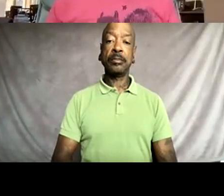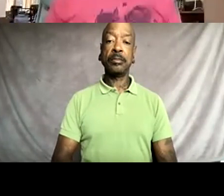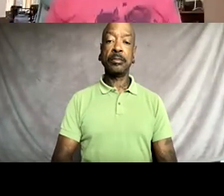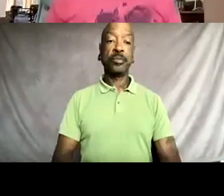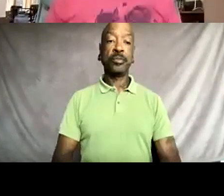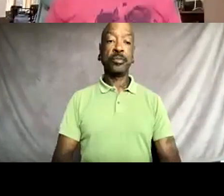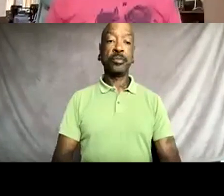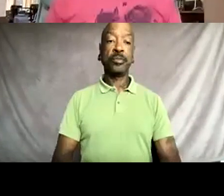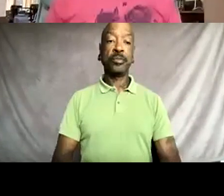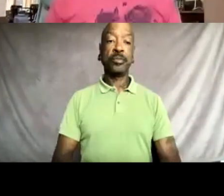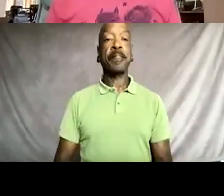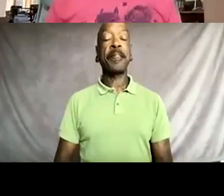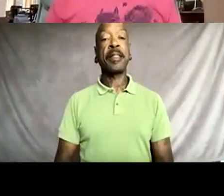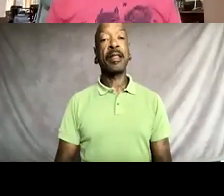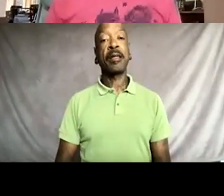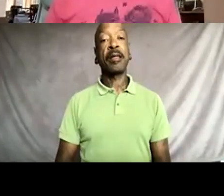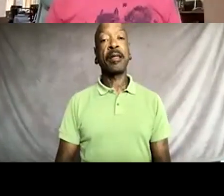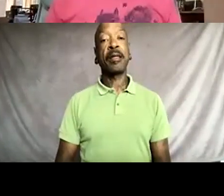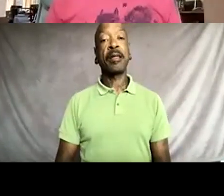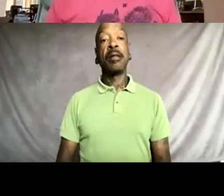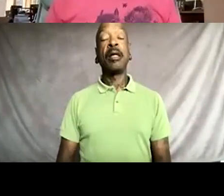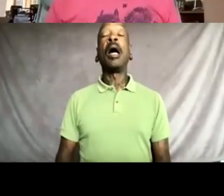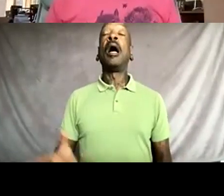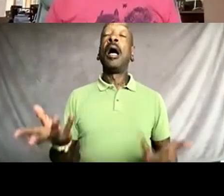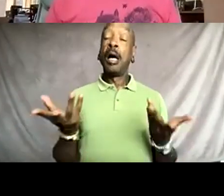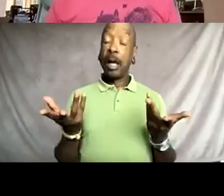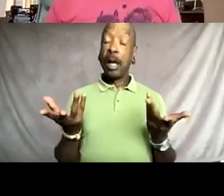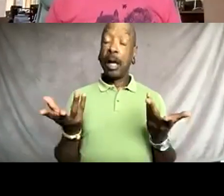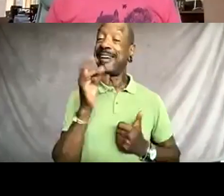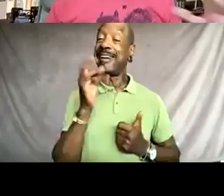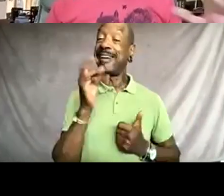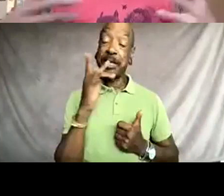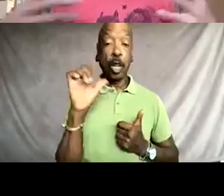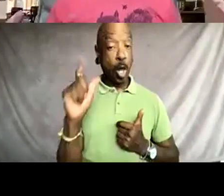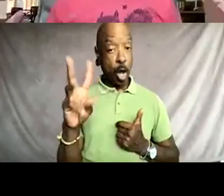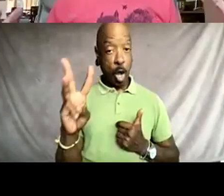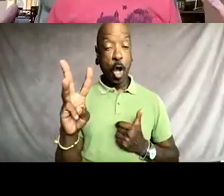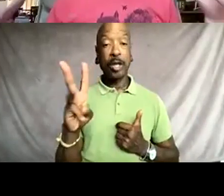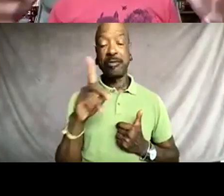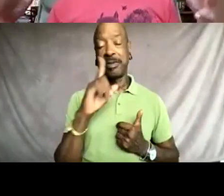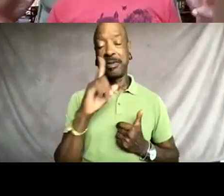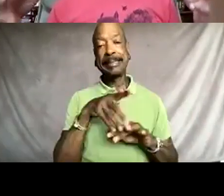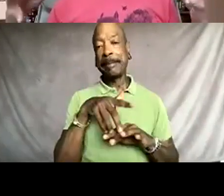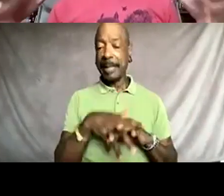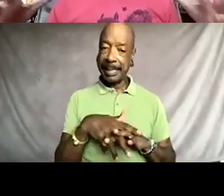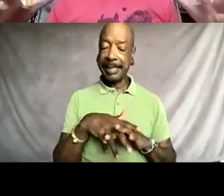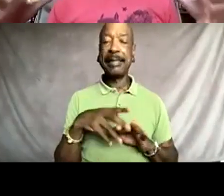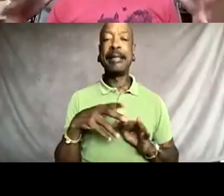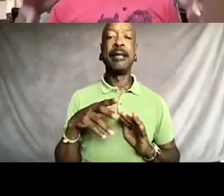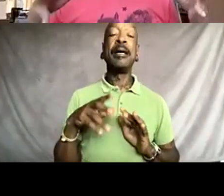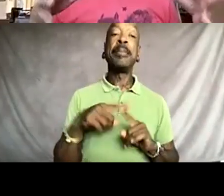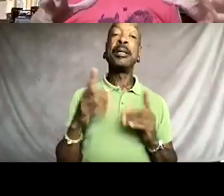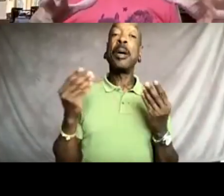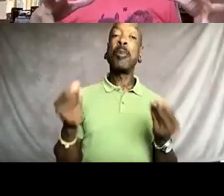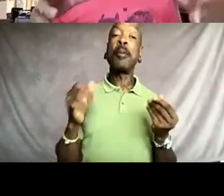slides. Okay, one of my least favorite laws, this is just embedded in our legal system, is this concept that property is